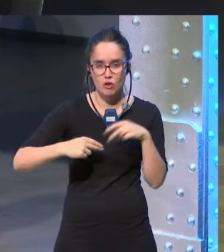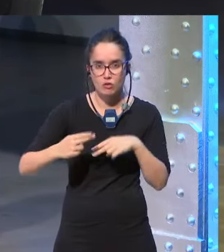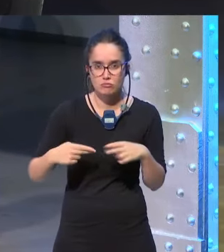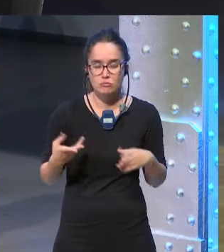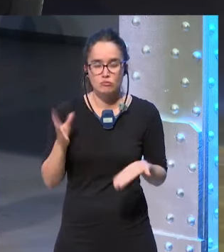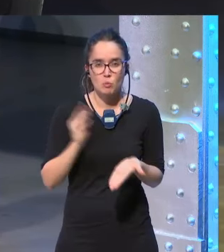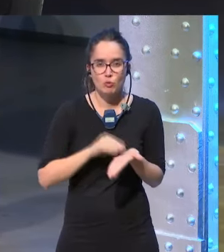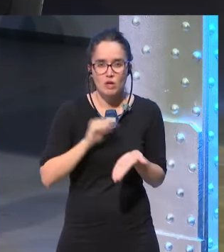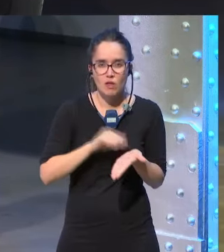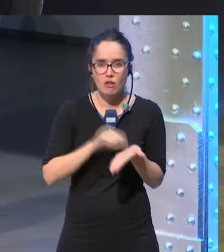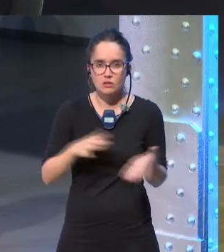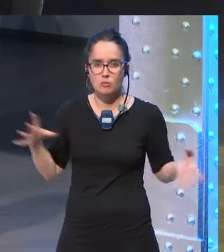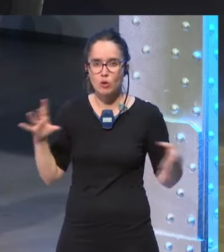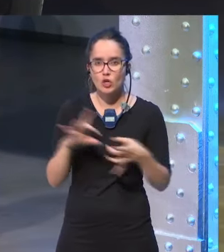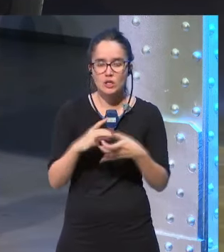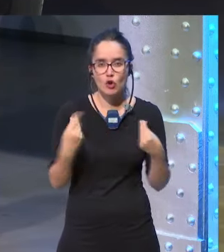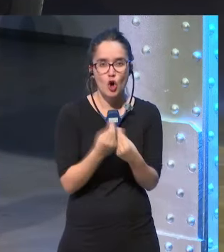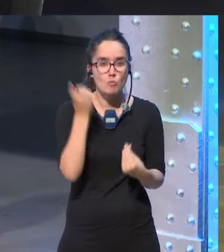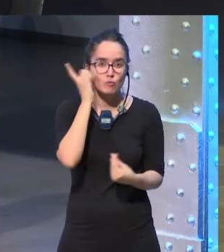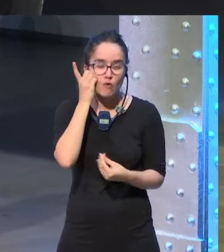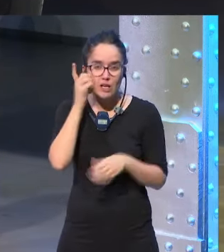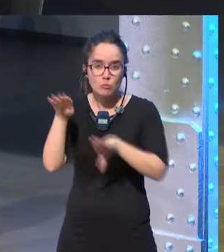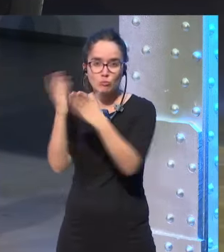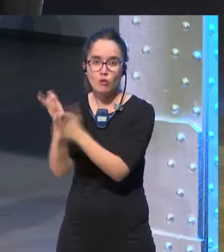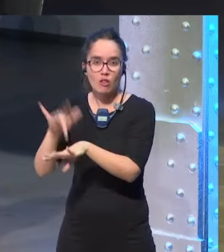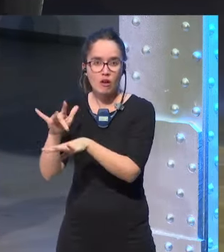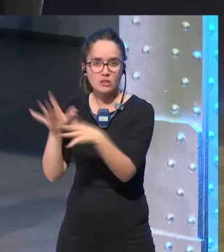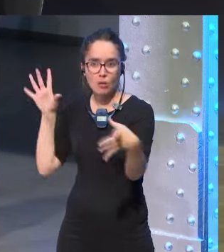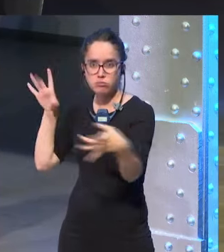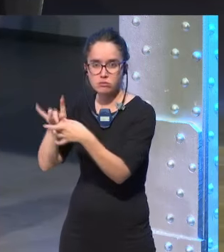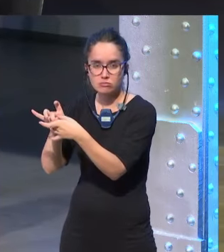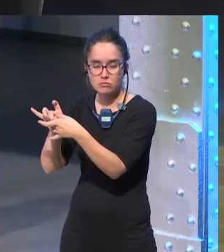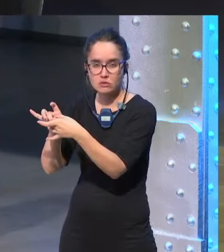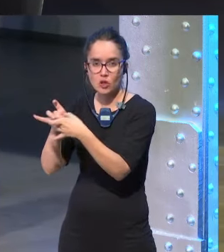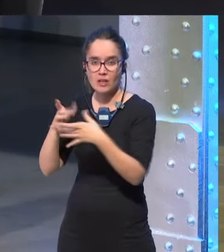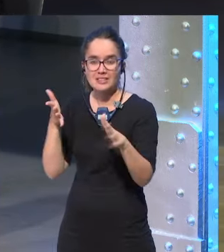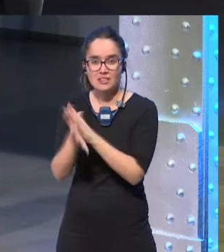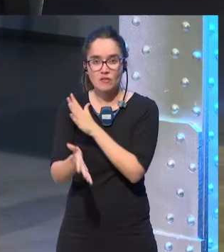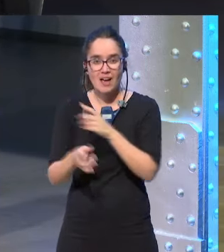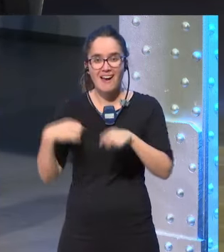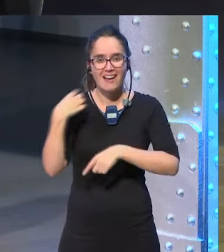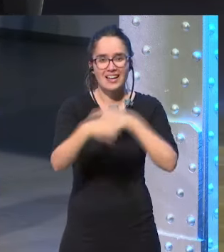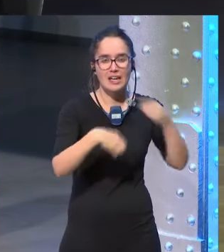the digital world. And so ideally, if you think a bit about future generations, there's